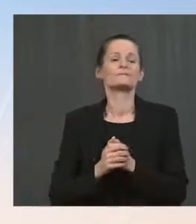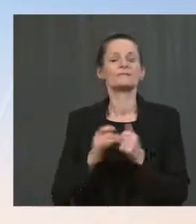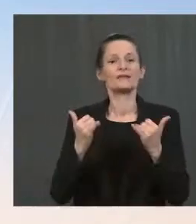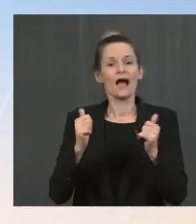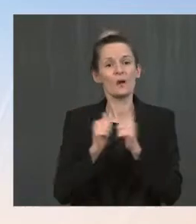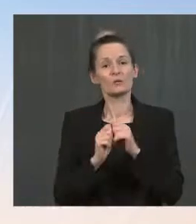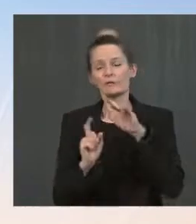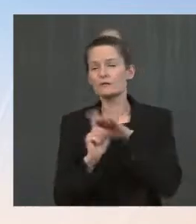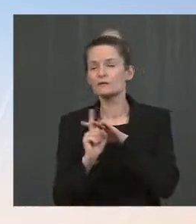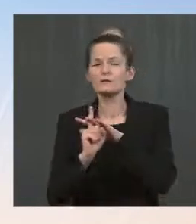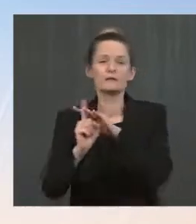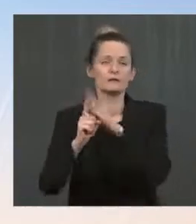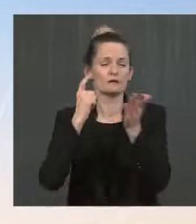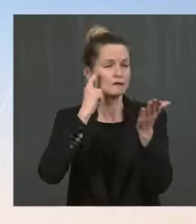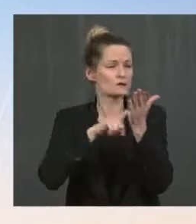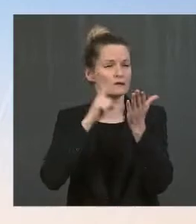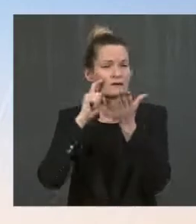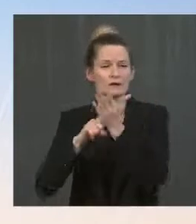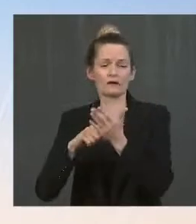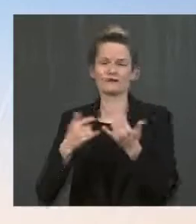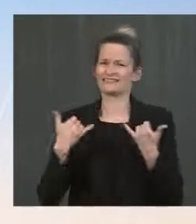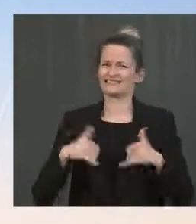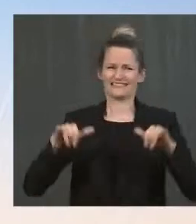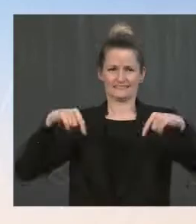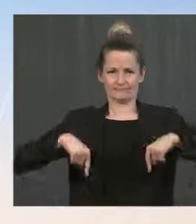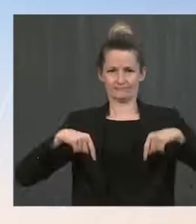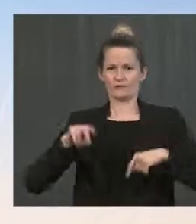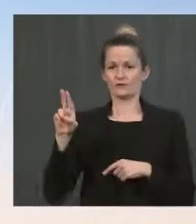United States continue to outpace our international